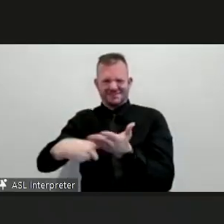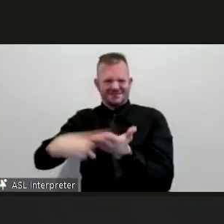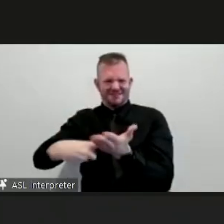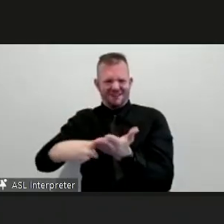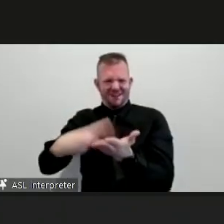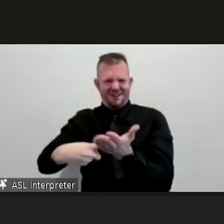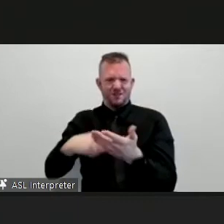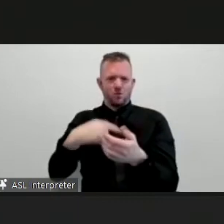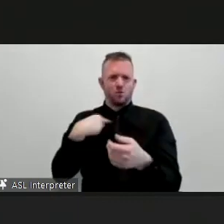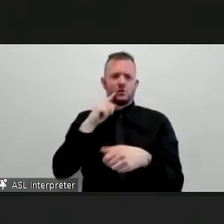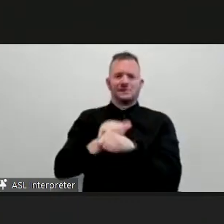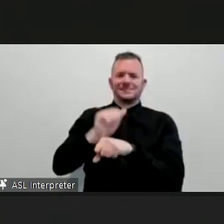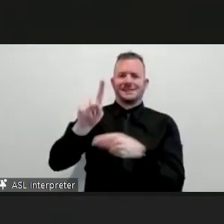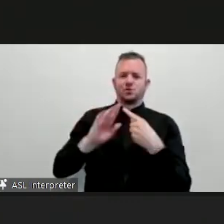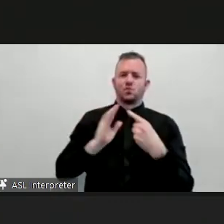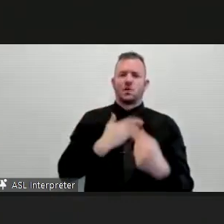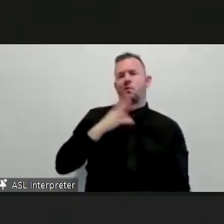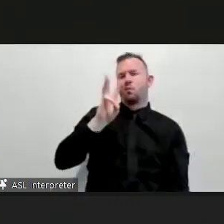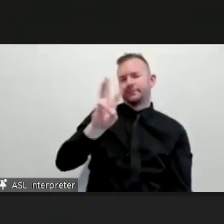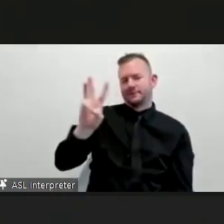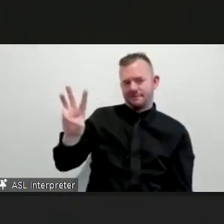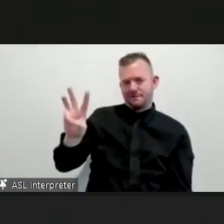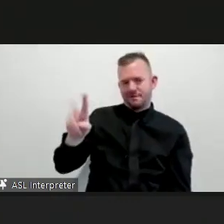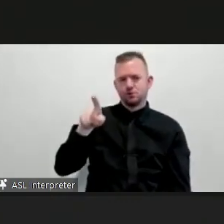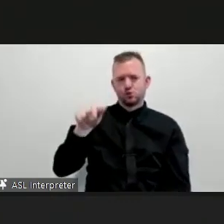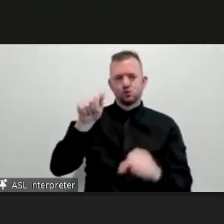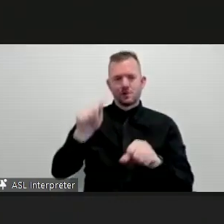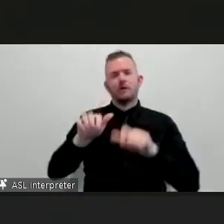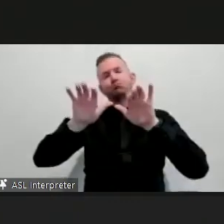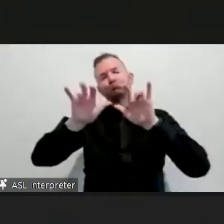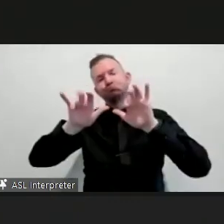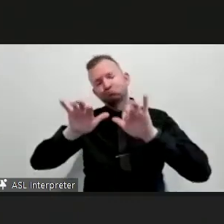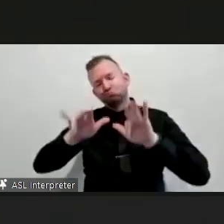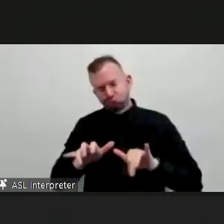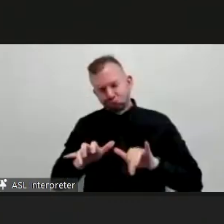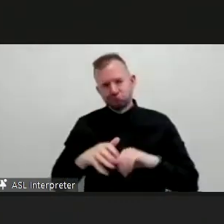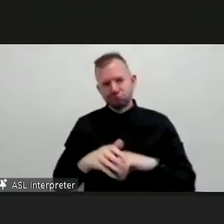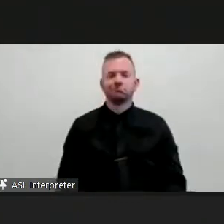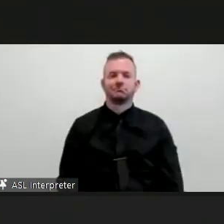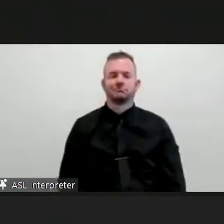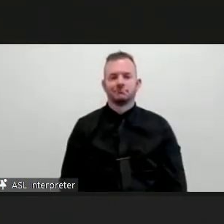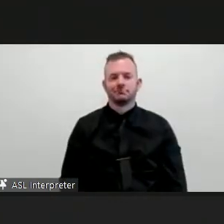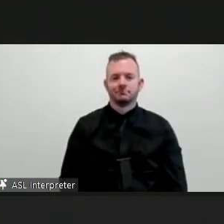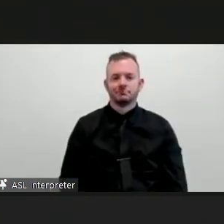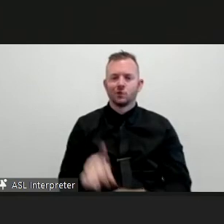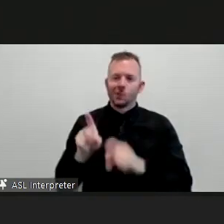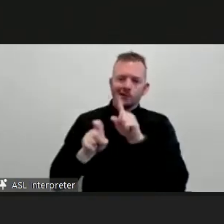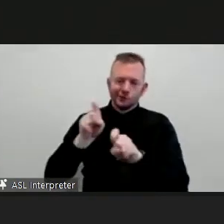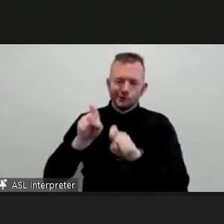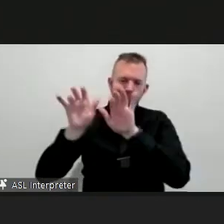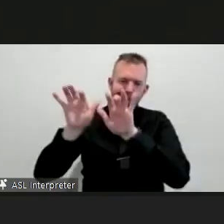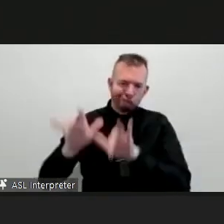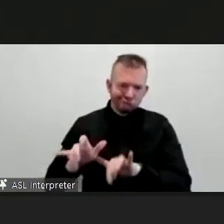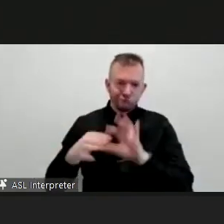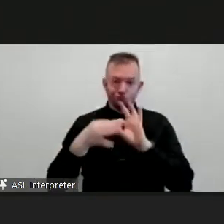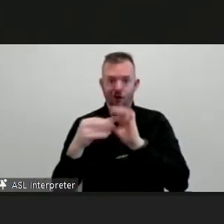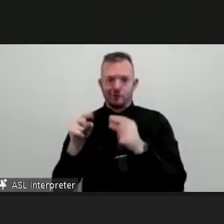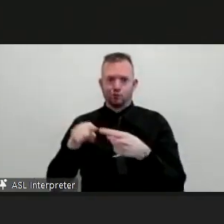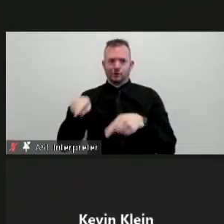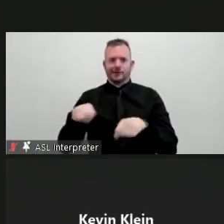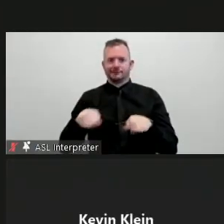media_info@state.co.us, that'd be great, and we can get to you. I want to get through as many of you as I possibly can, so if we can go ahead and go with everyone's first